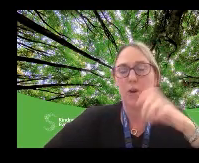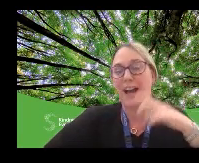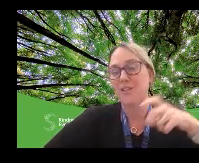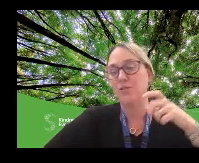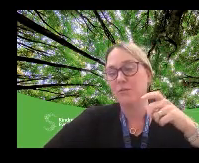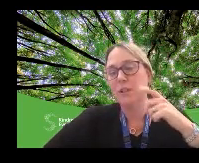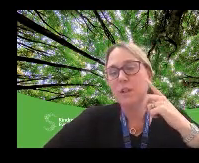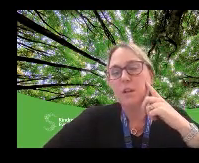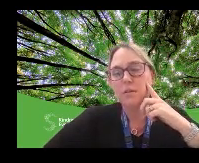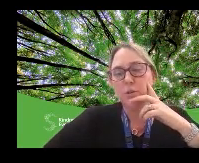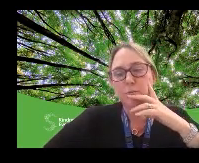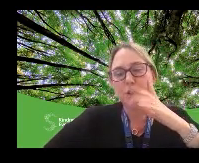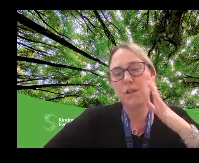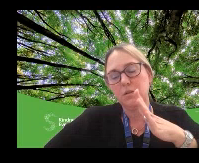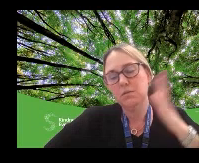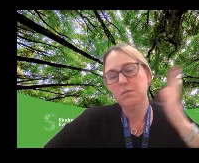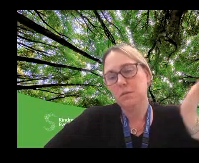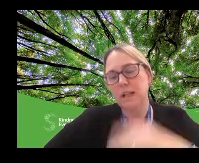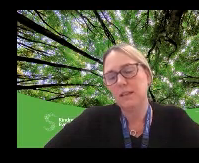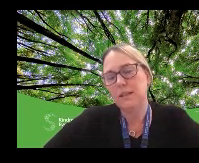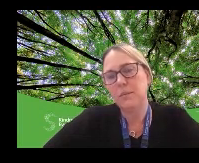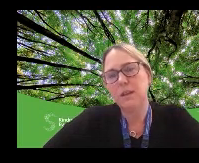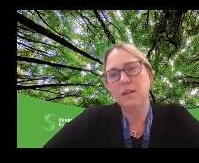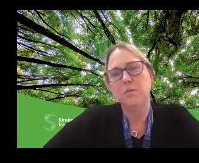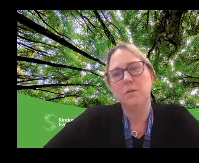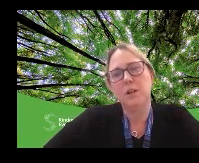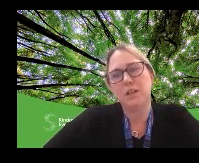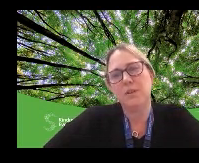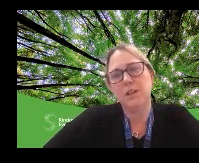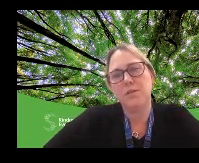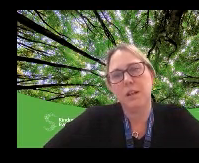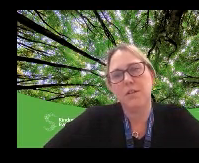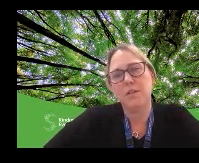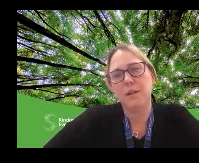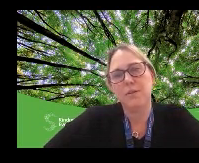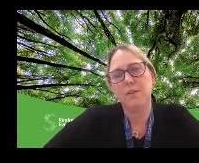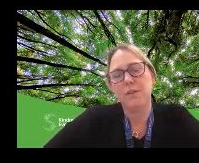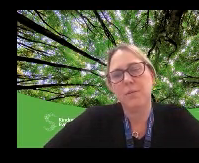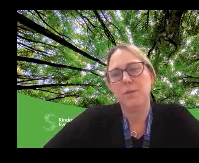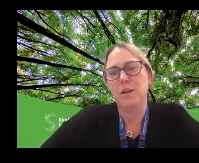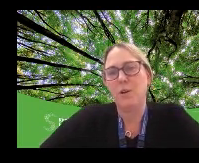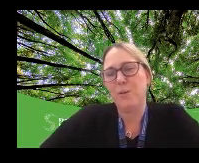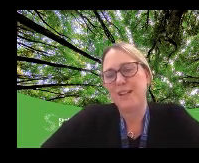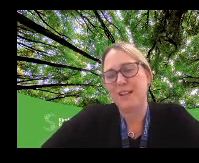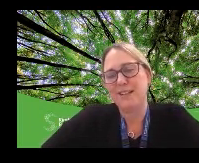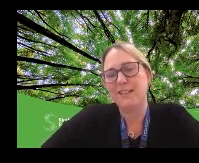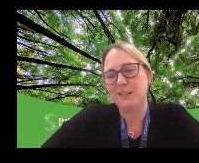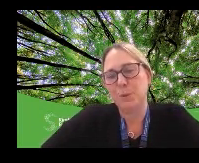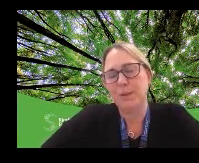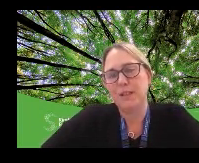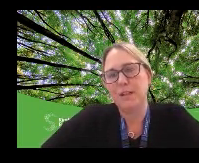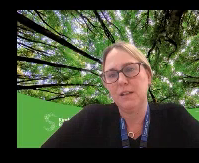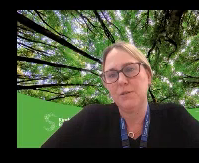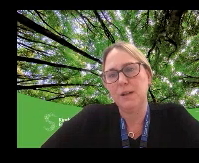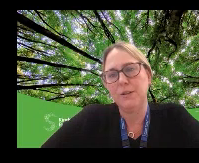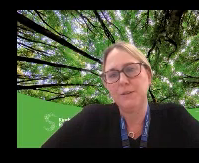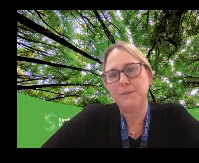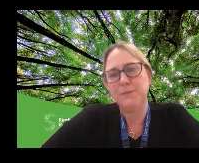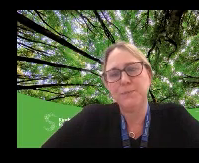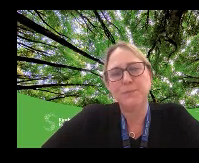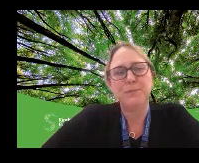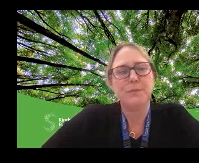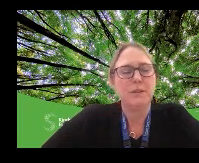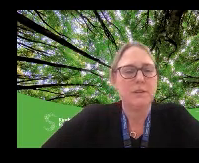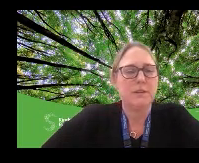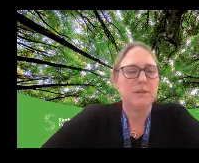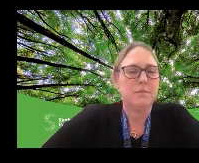box that we have on our adult form. So that's something that would transfer straight over to adults if they were still on our waiting list at the point where they turn into an